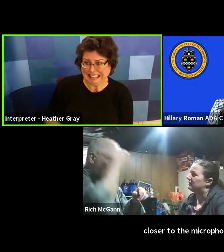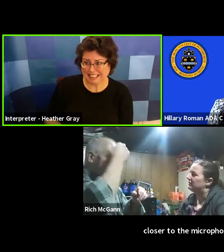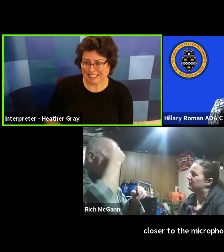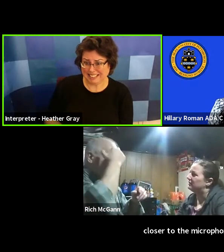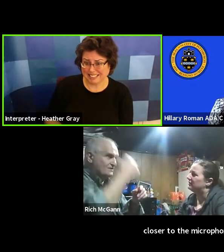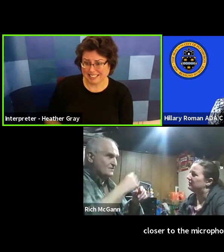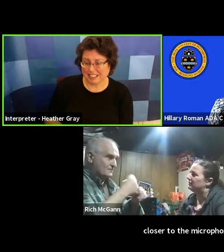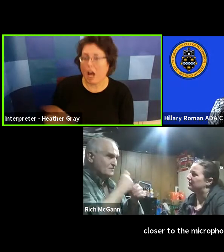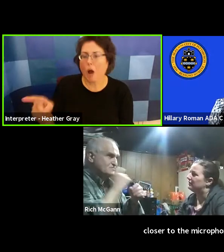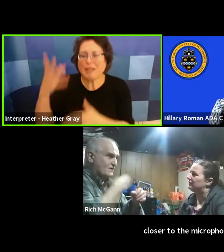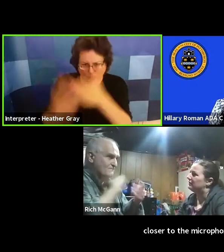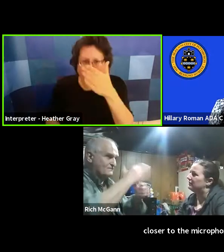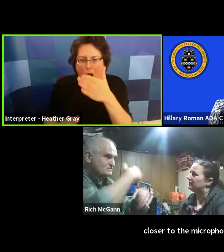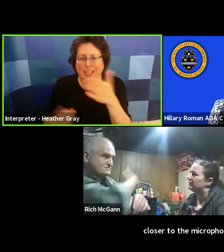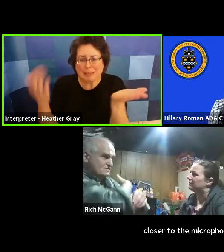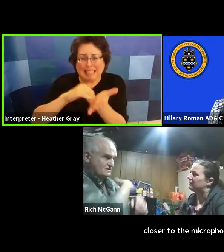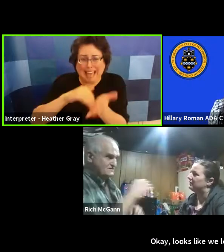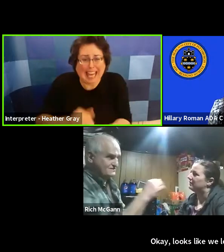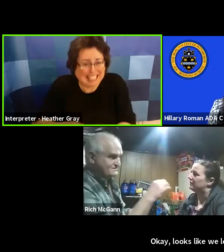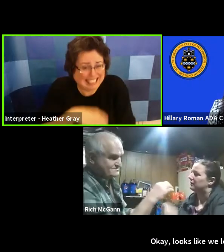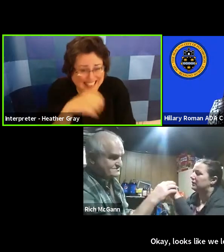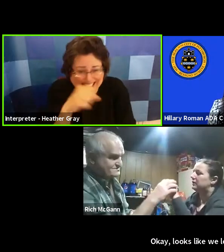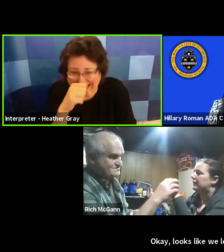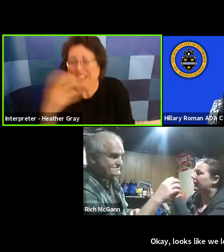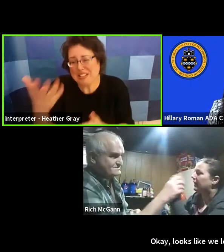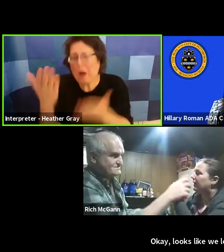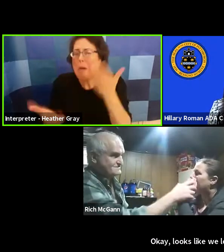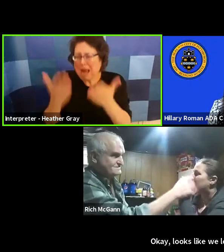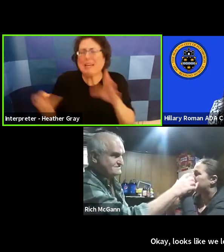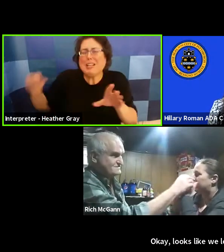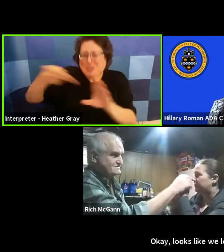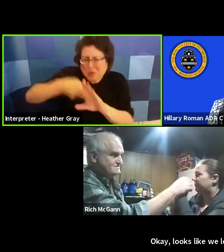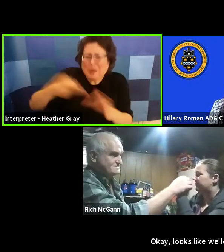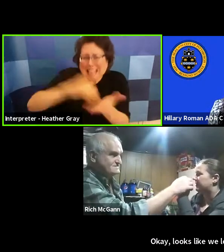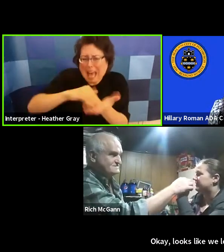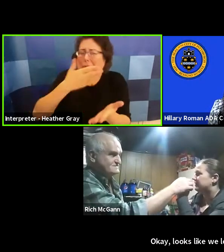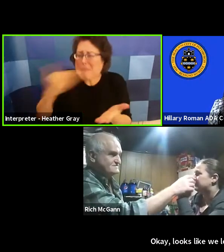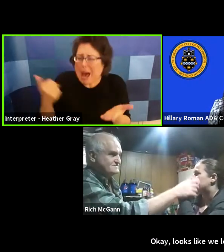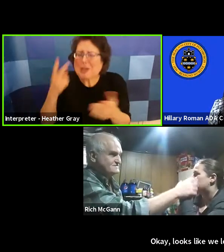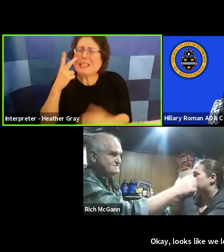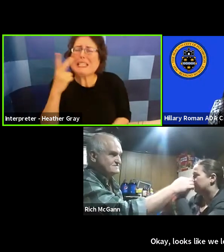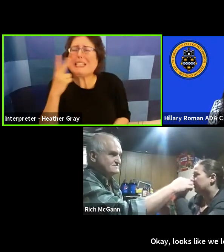Okay, looks like we lost him. Maybe this time will be the trick.